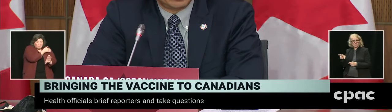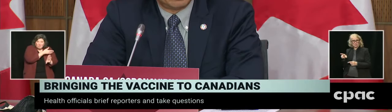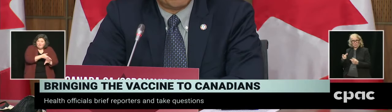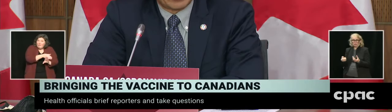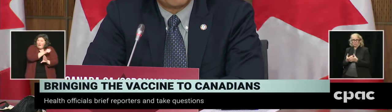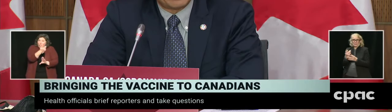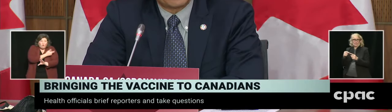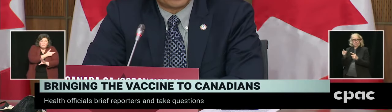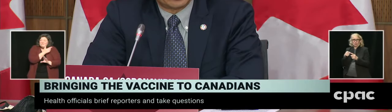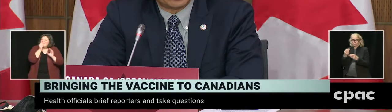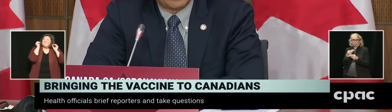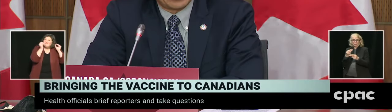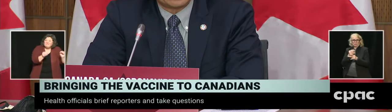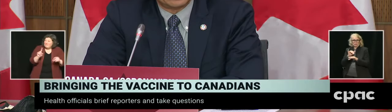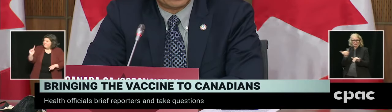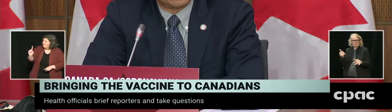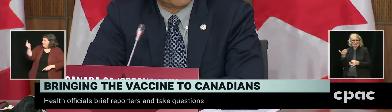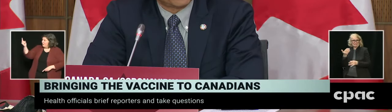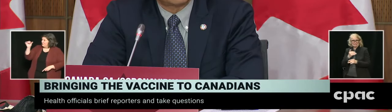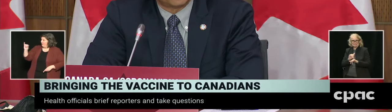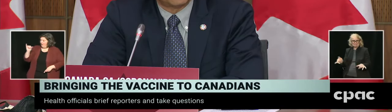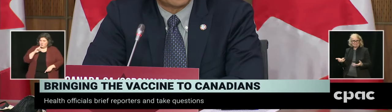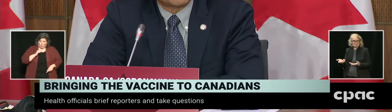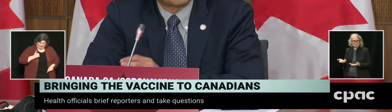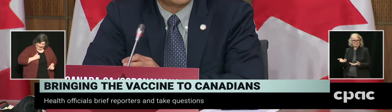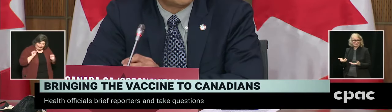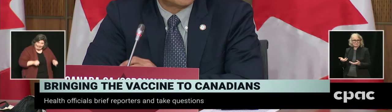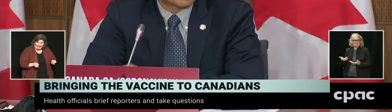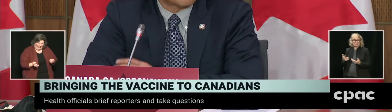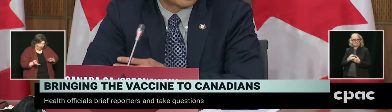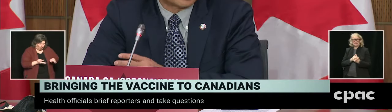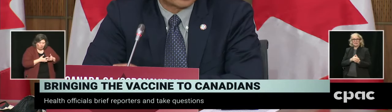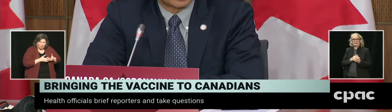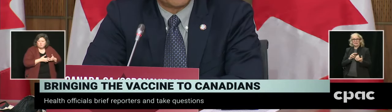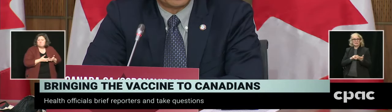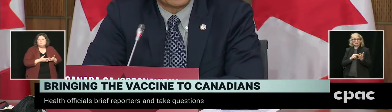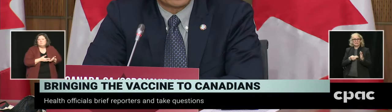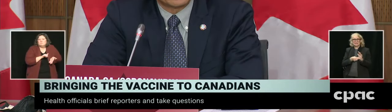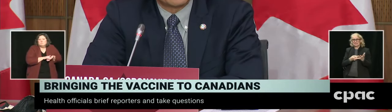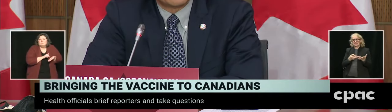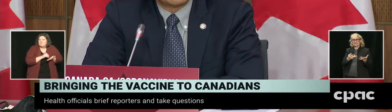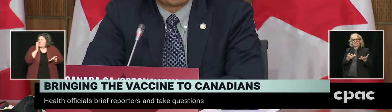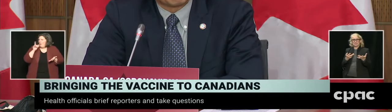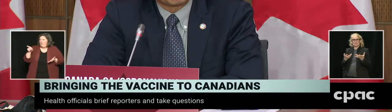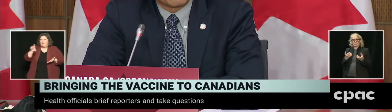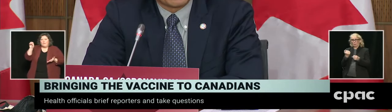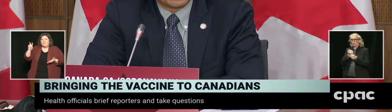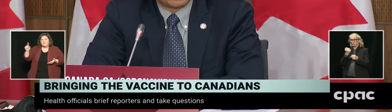a manufacturing capacity throughout the world. It's very limited, obviously, just the companies.